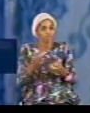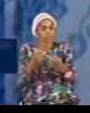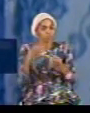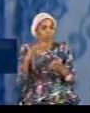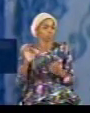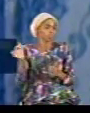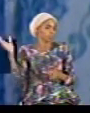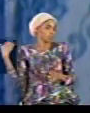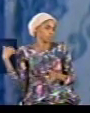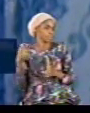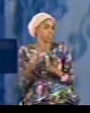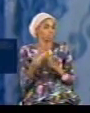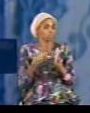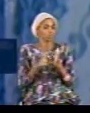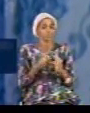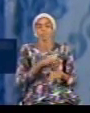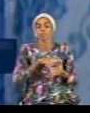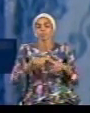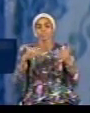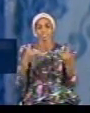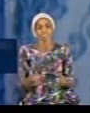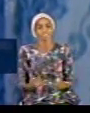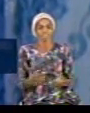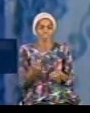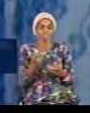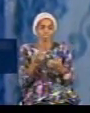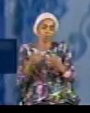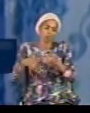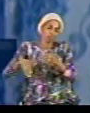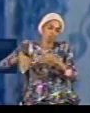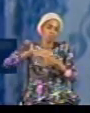but now dominion over them all.